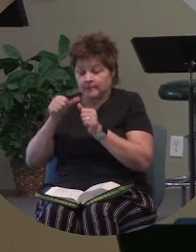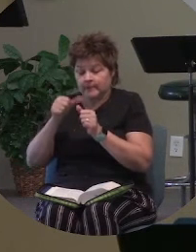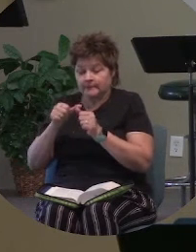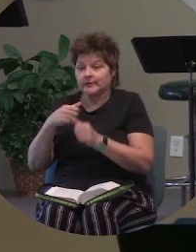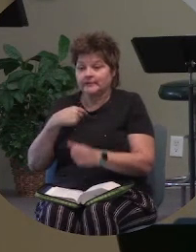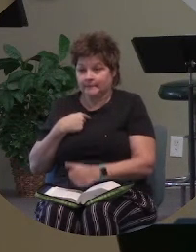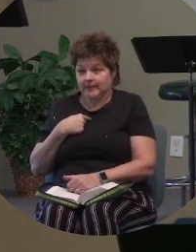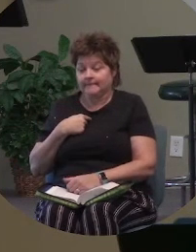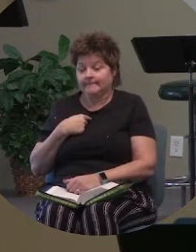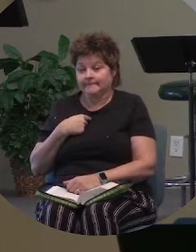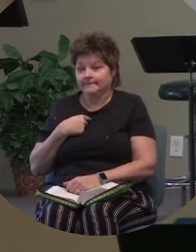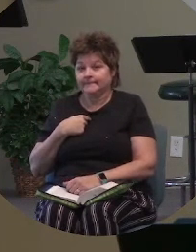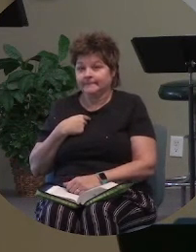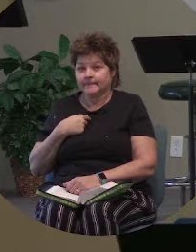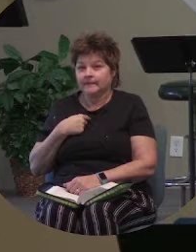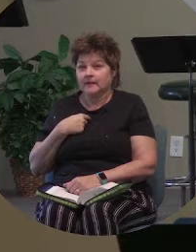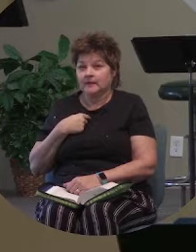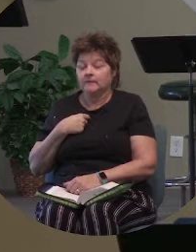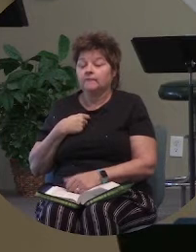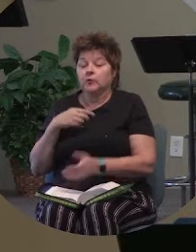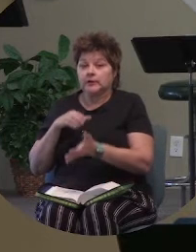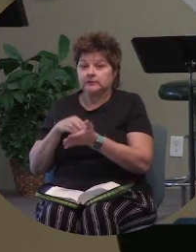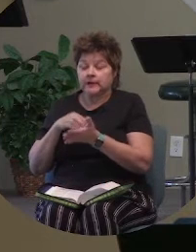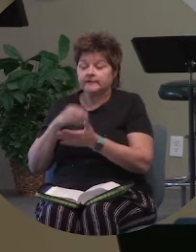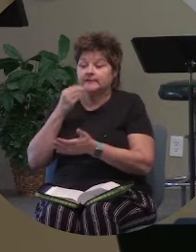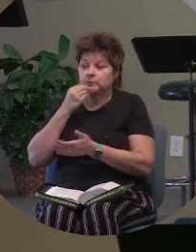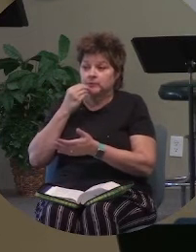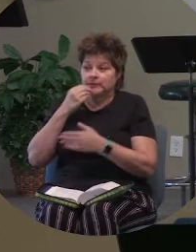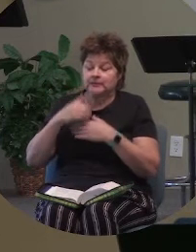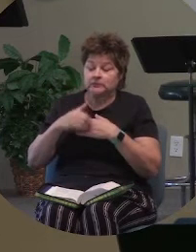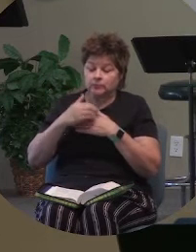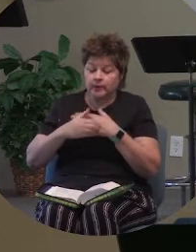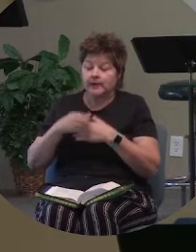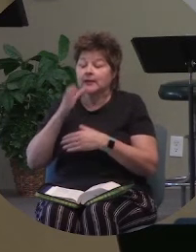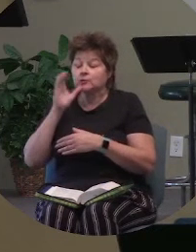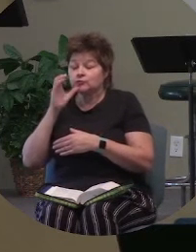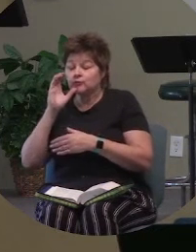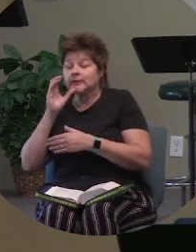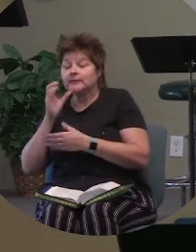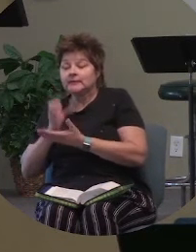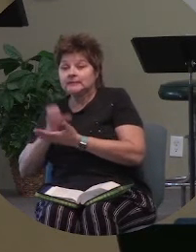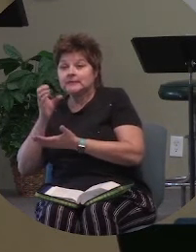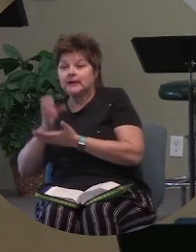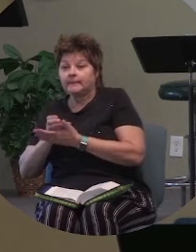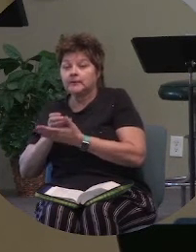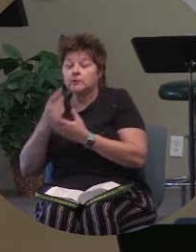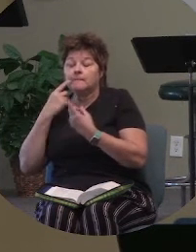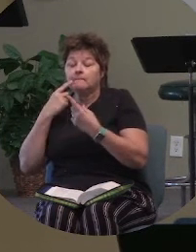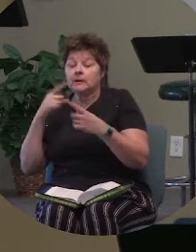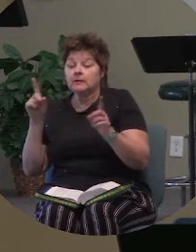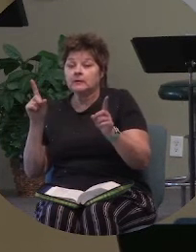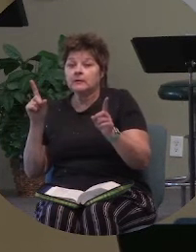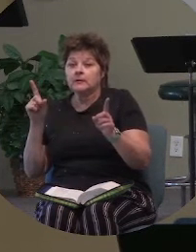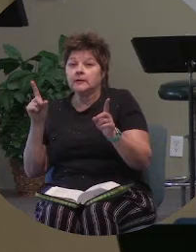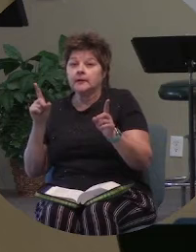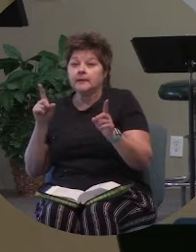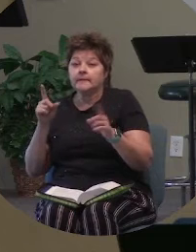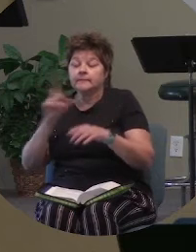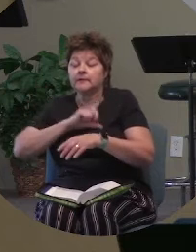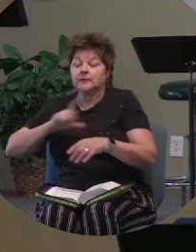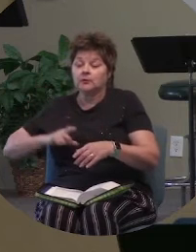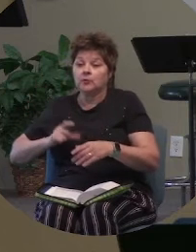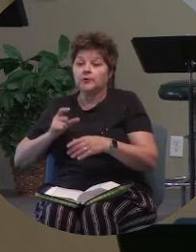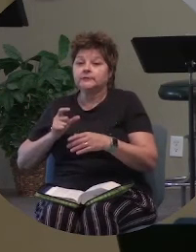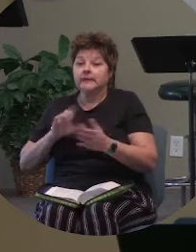of me. For as often as you eat this bread and drink the cup, you proclaim the Lord's death until he